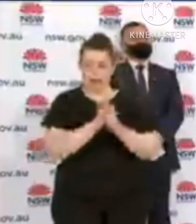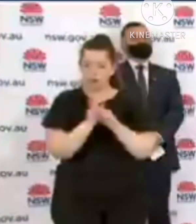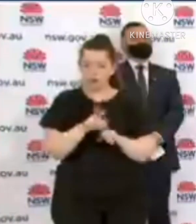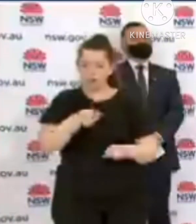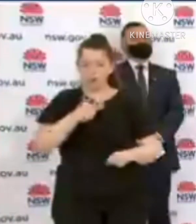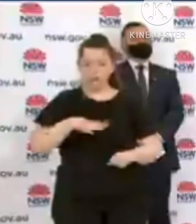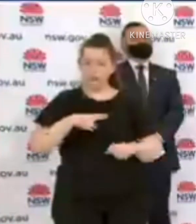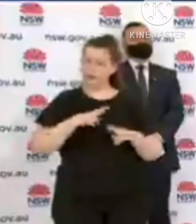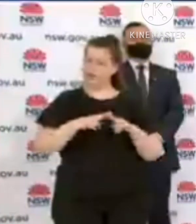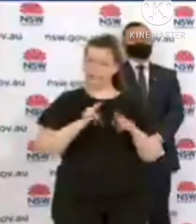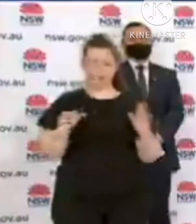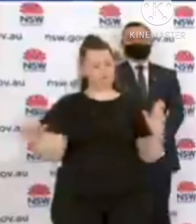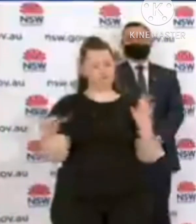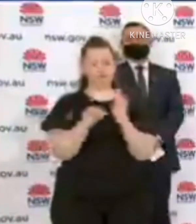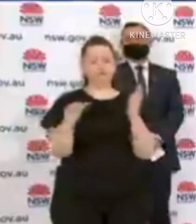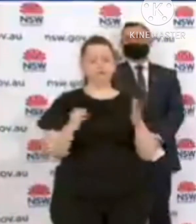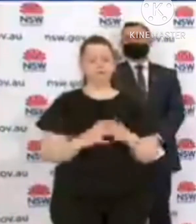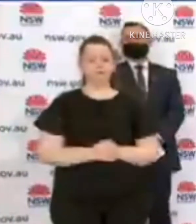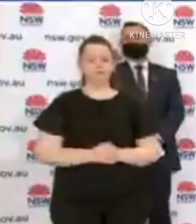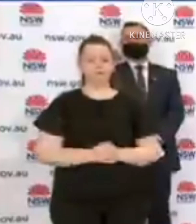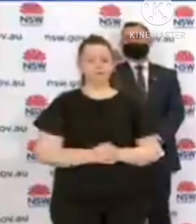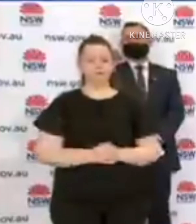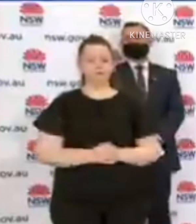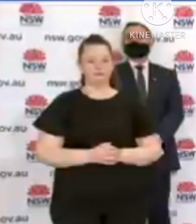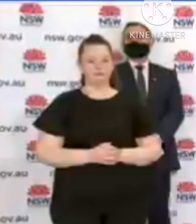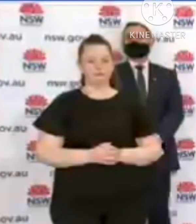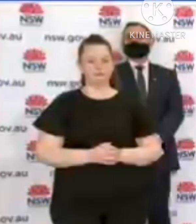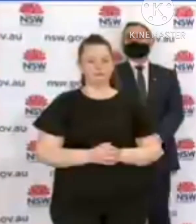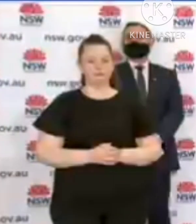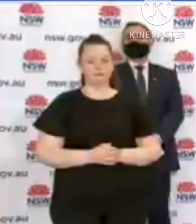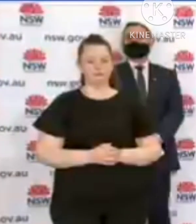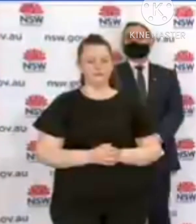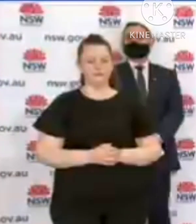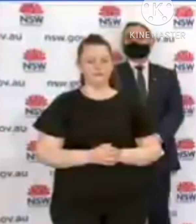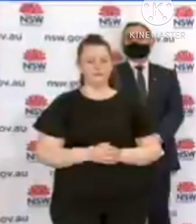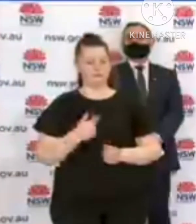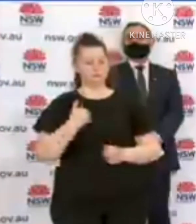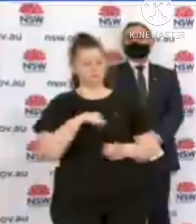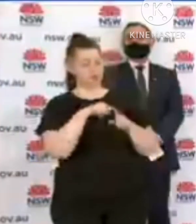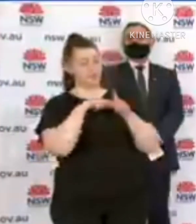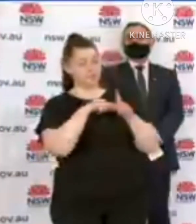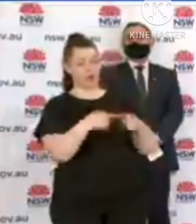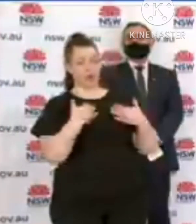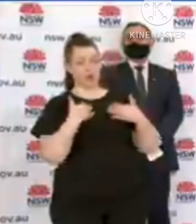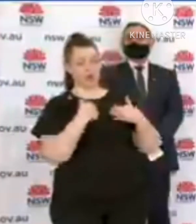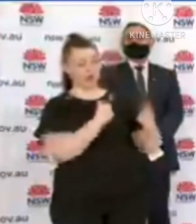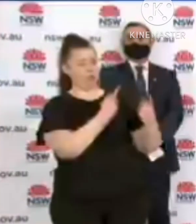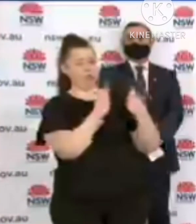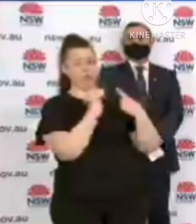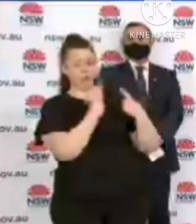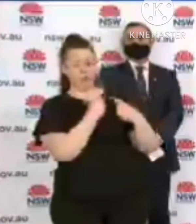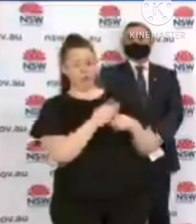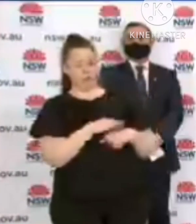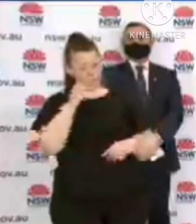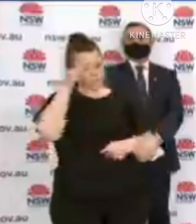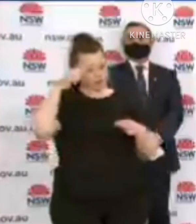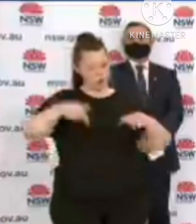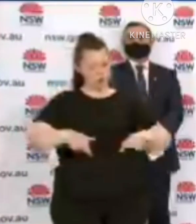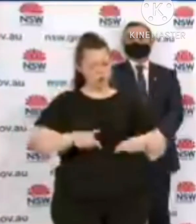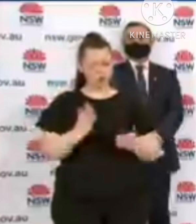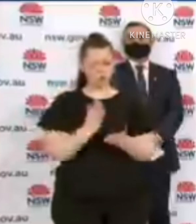we rely on the advice of our health experts. We know that our lockdown is extremely harsh and extremely